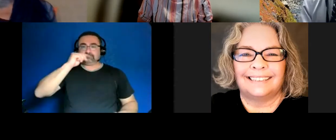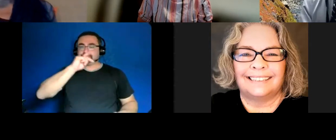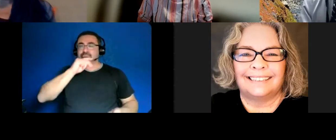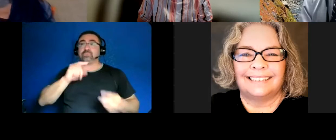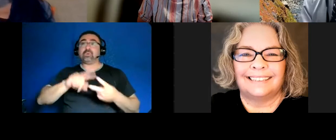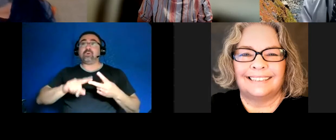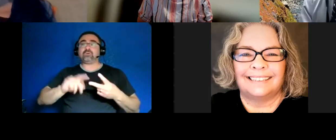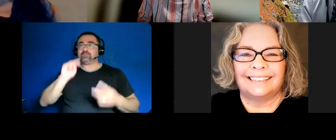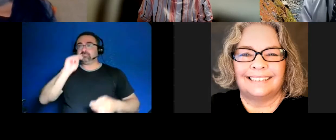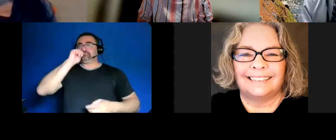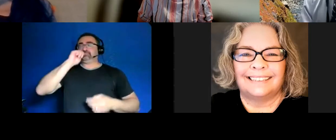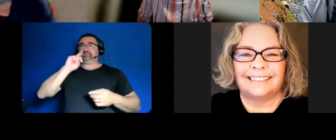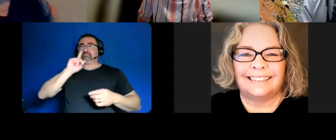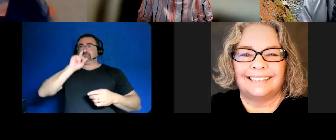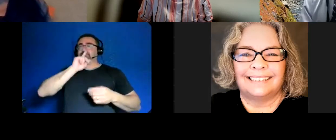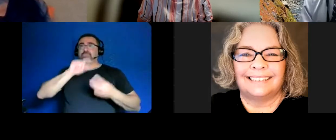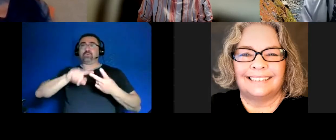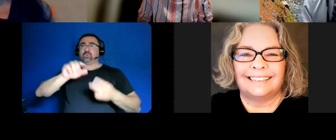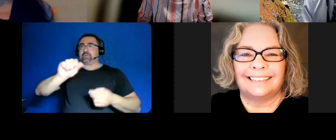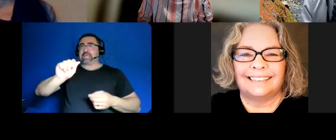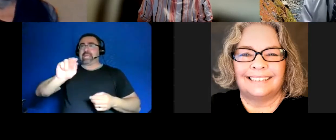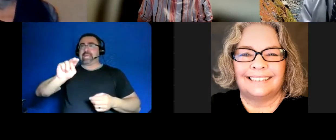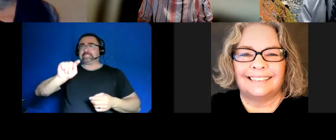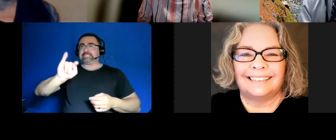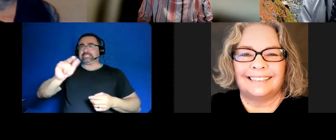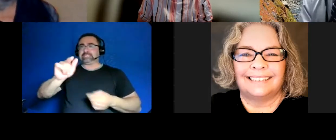nasal swab, or even if you do an antigen test,